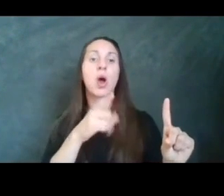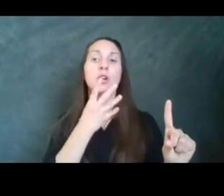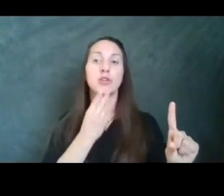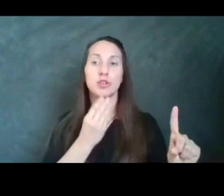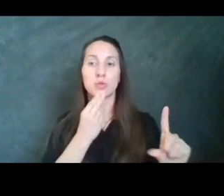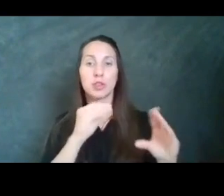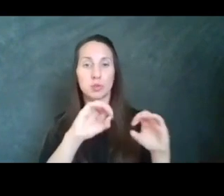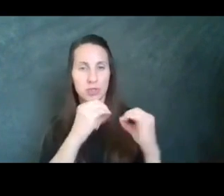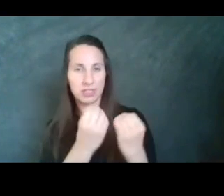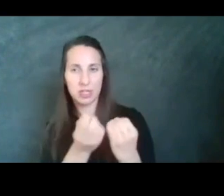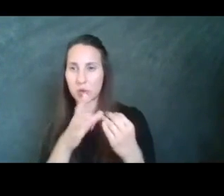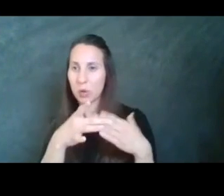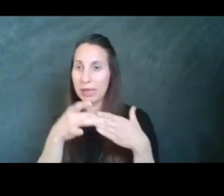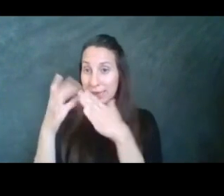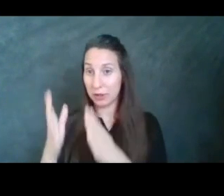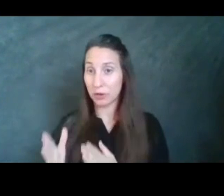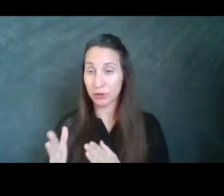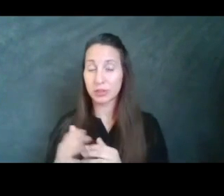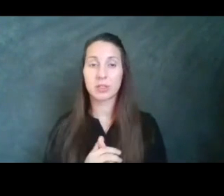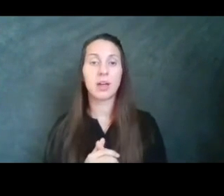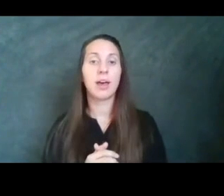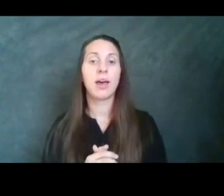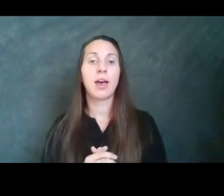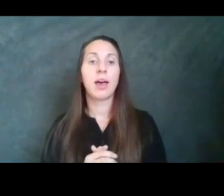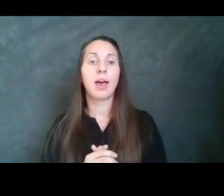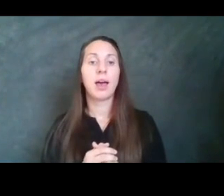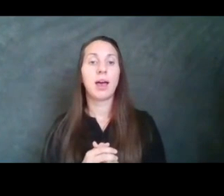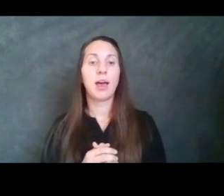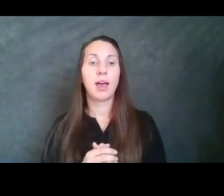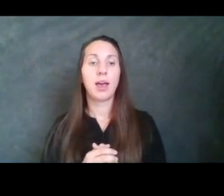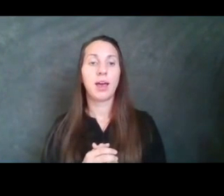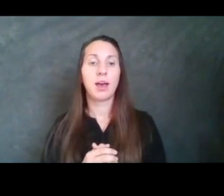or lead Jewish organizations, and